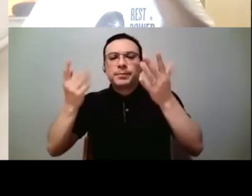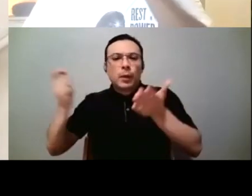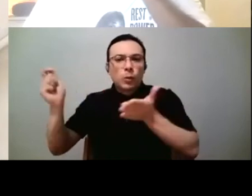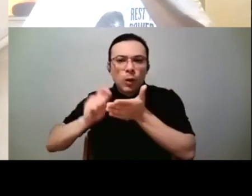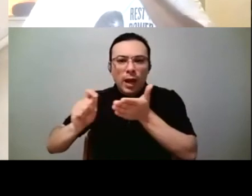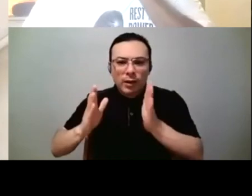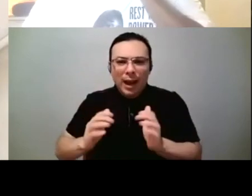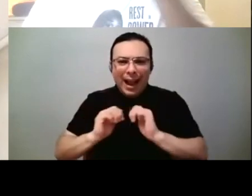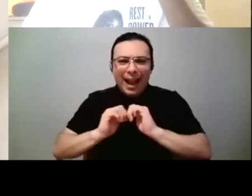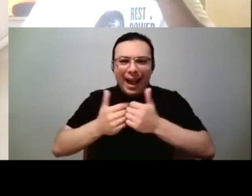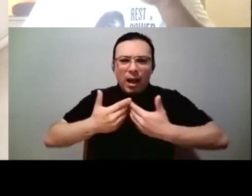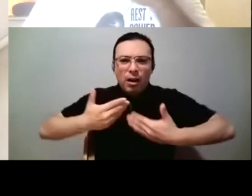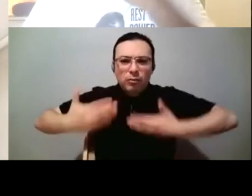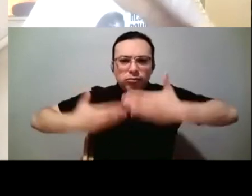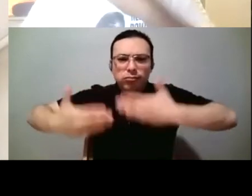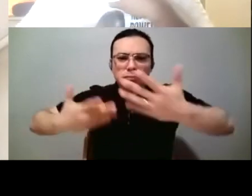and take care of yourself?